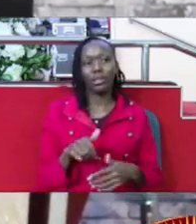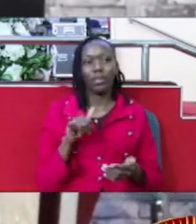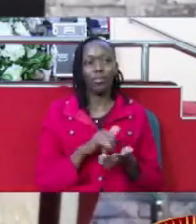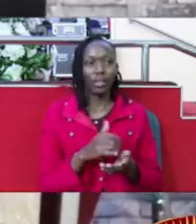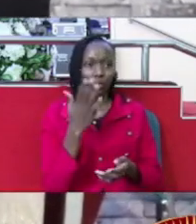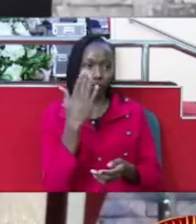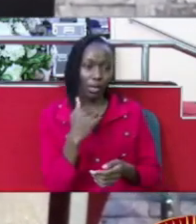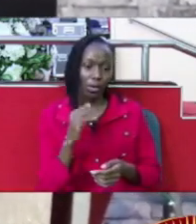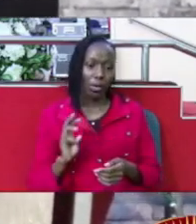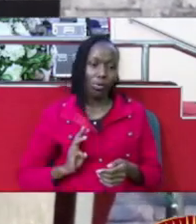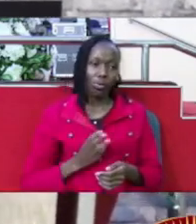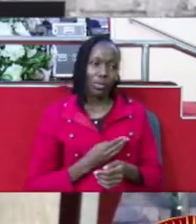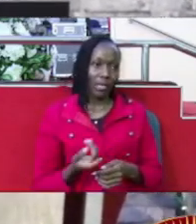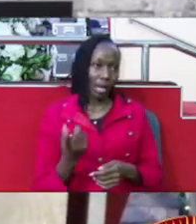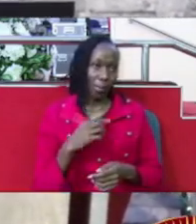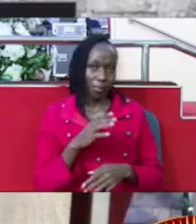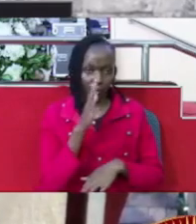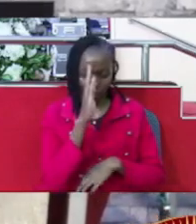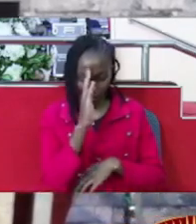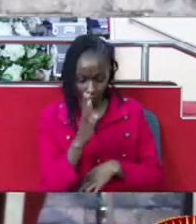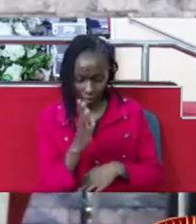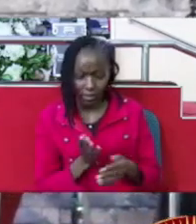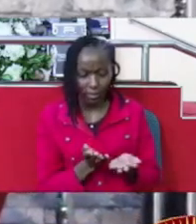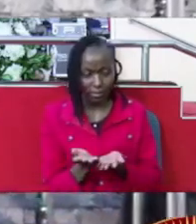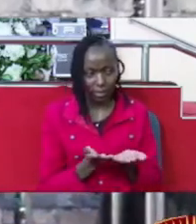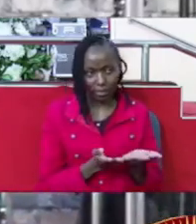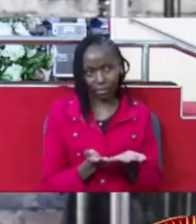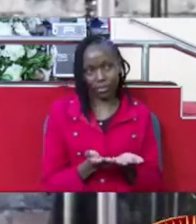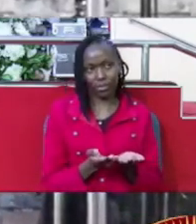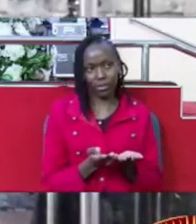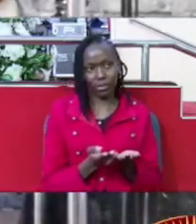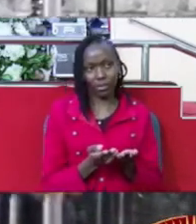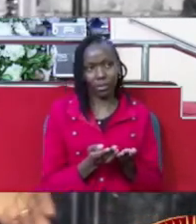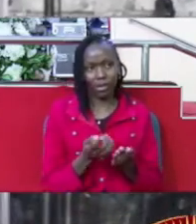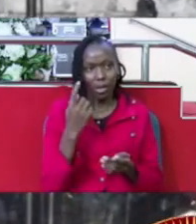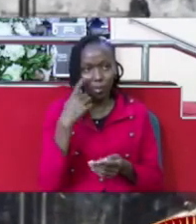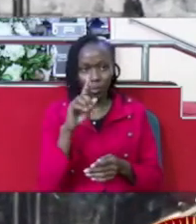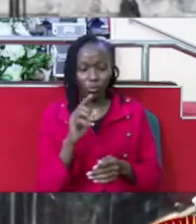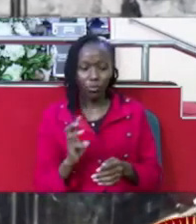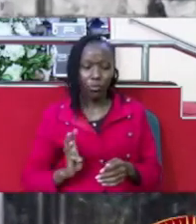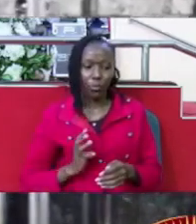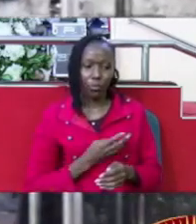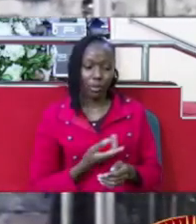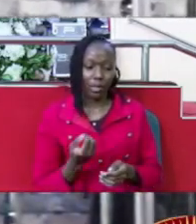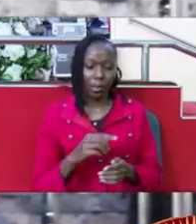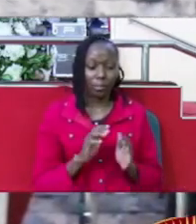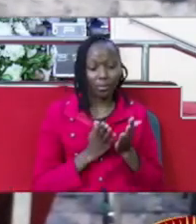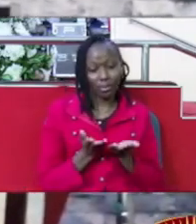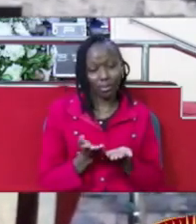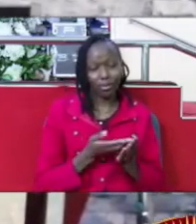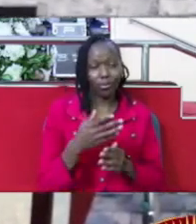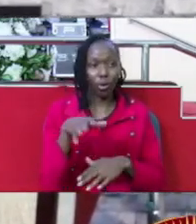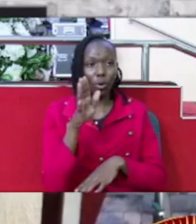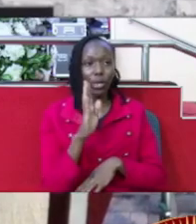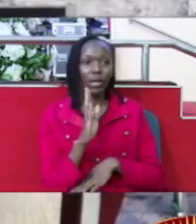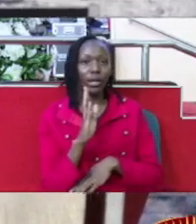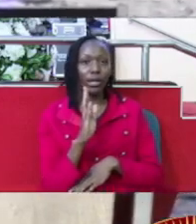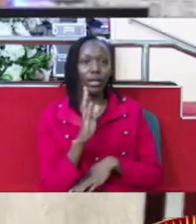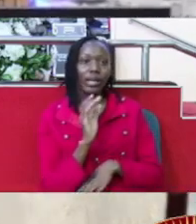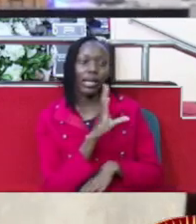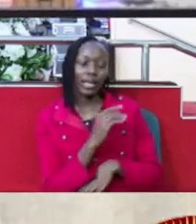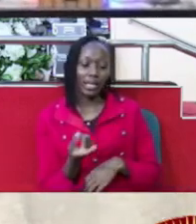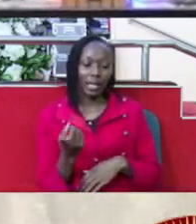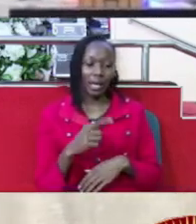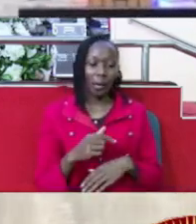Ndio maana tunakuja kwa ibada ya Jumapili. Because we come to serve God. Kwa sababu tuaja kumtumikia Mungu. And also we